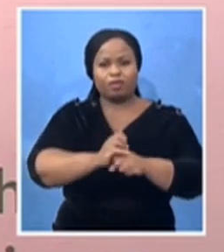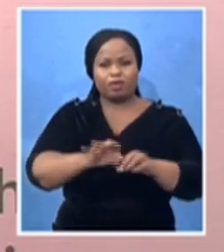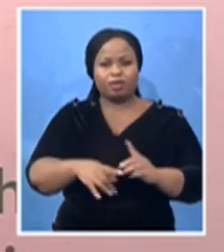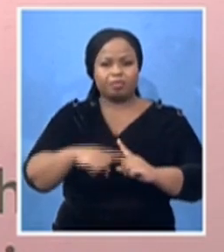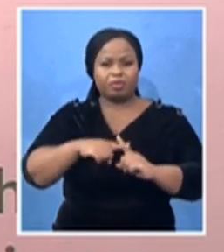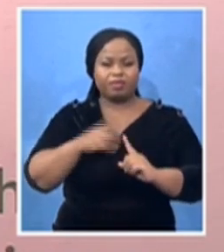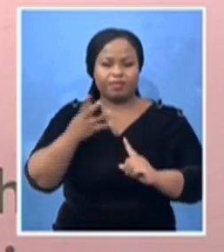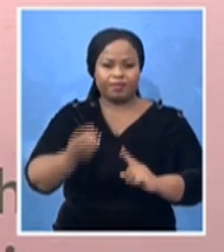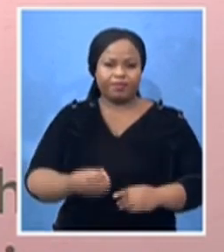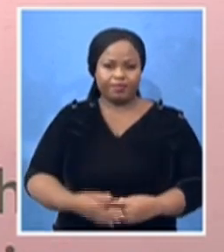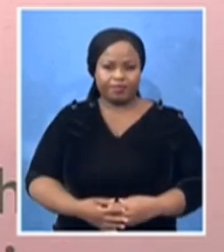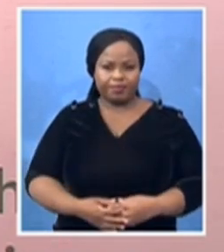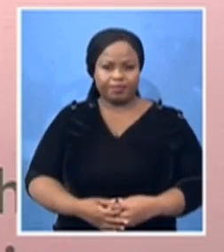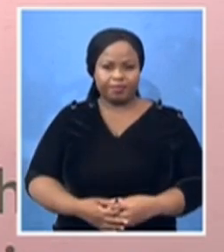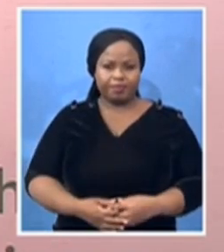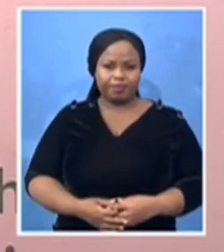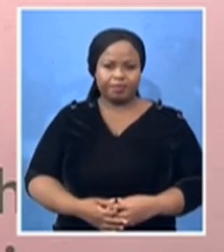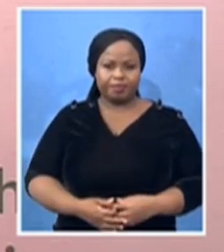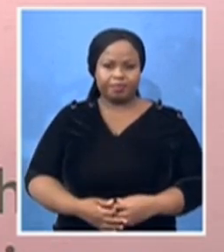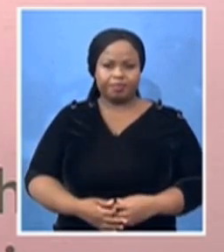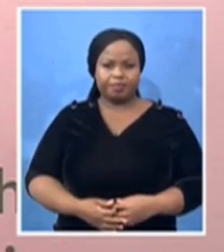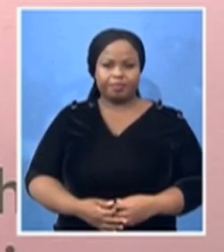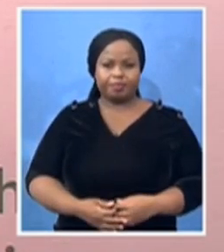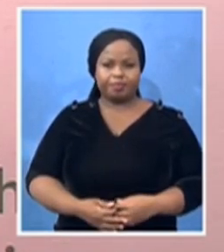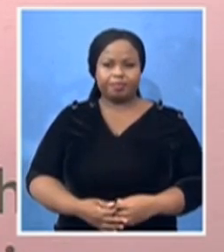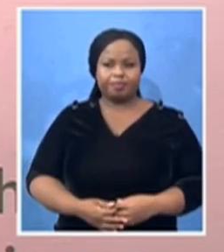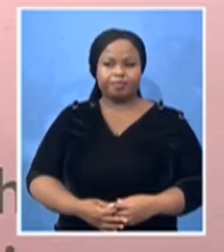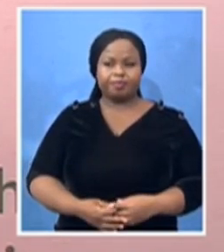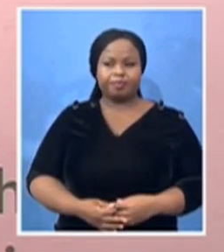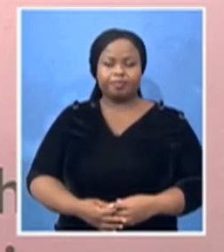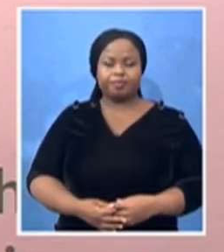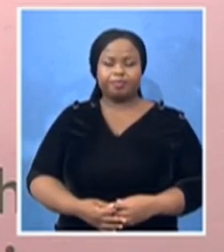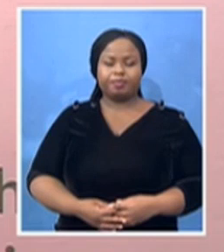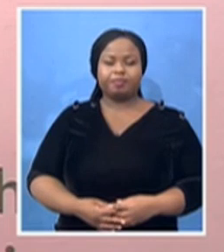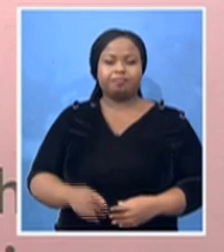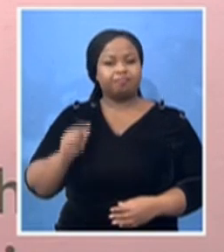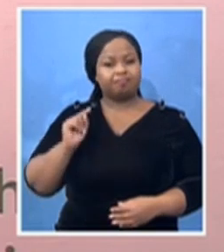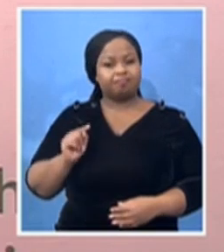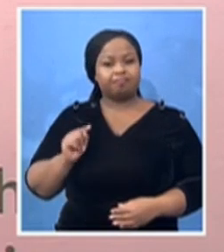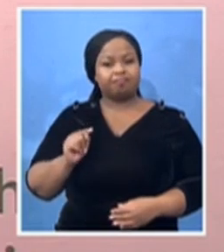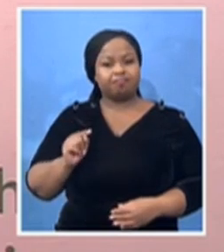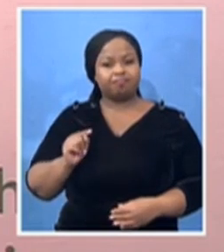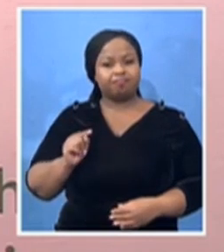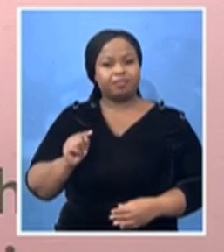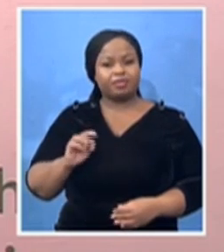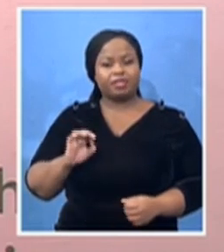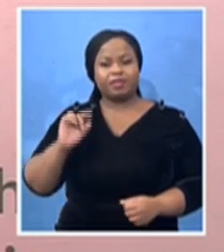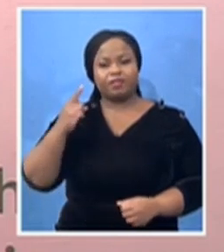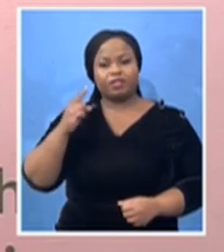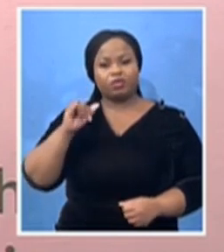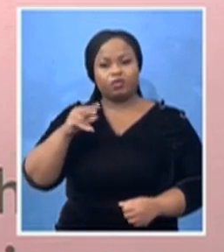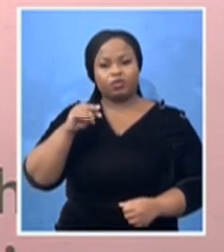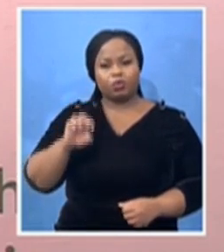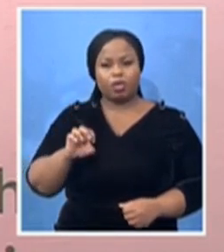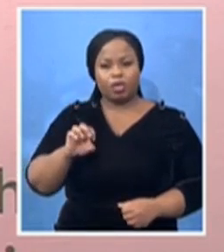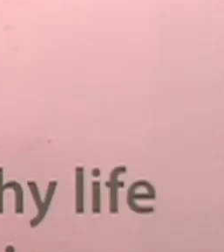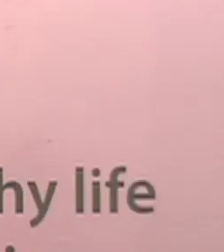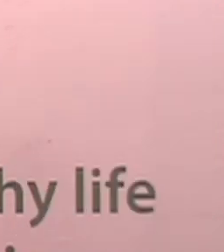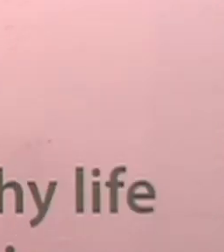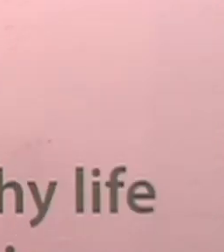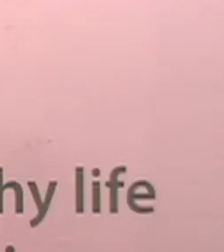That, as of, I think, the 1st of June, and of course 800 of